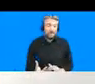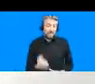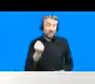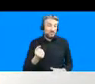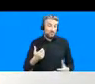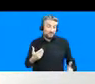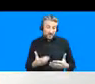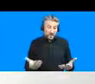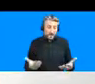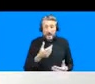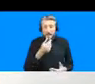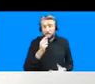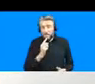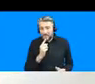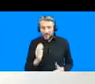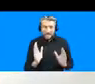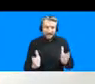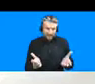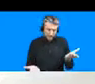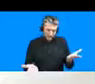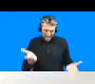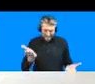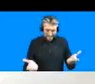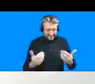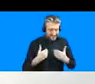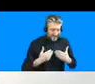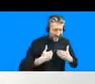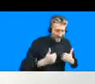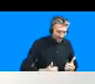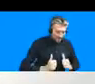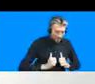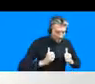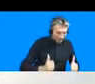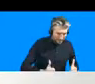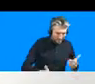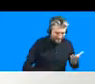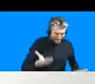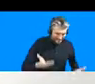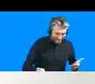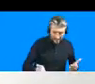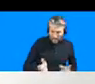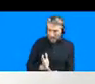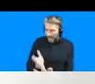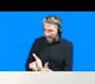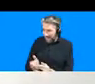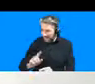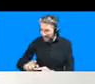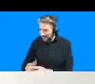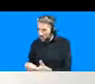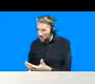make difficult trade-offs between their health their well-being in hope of accessing opportunities that agglomeration offers